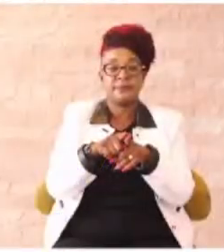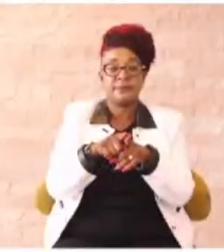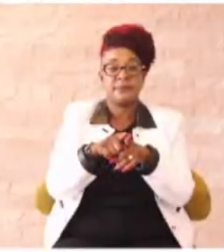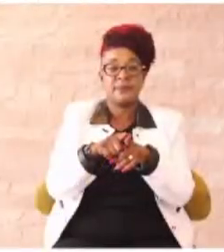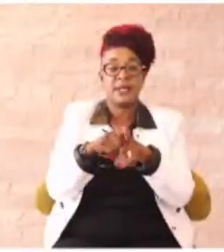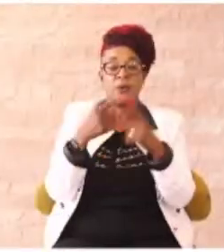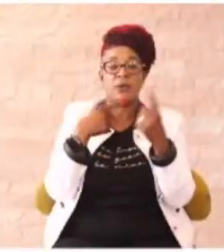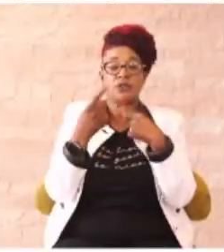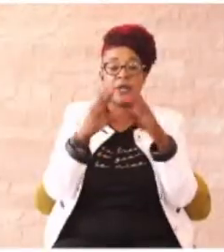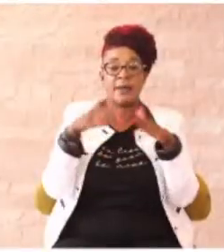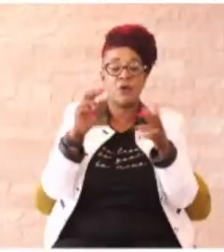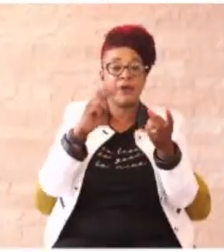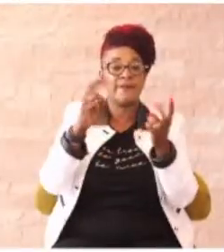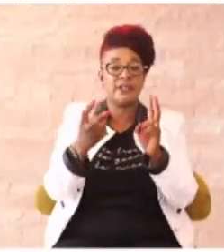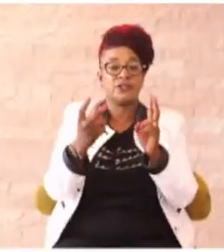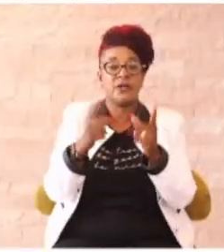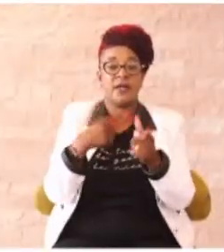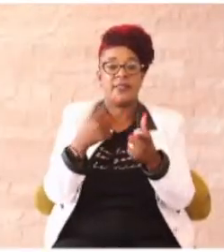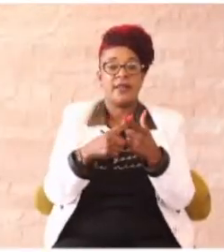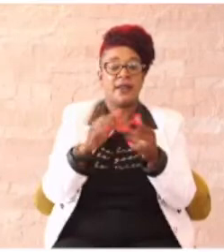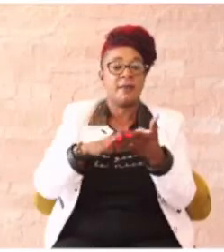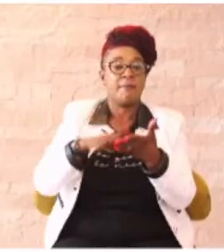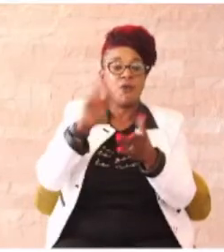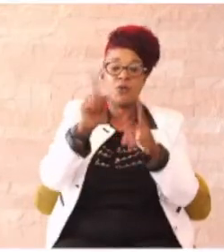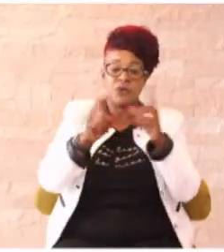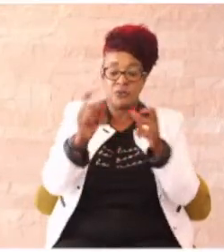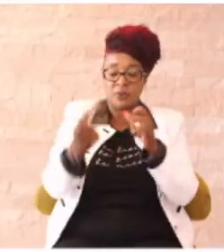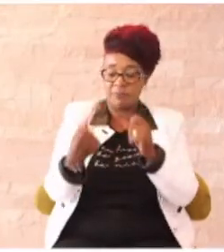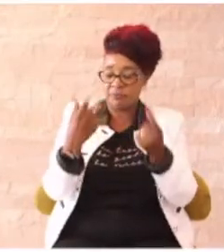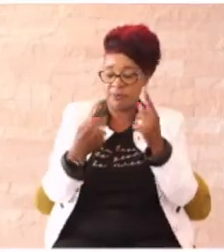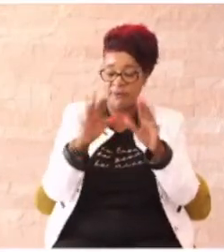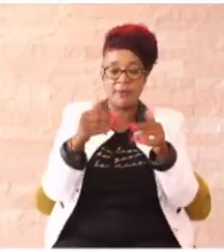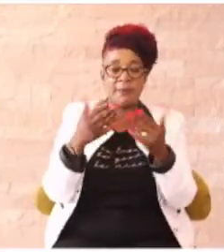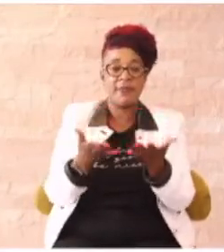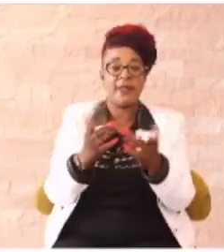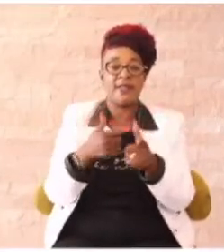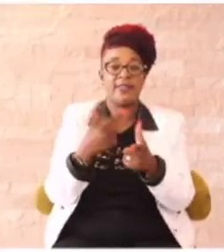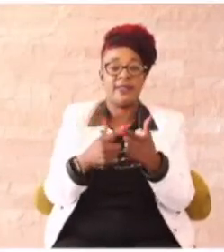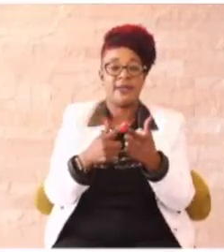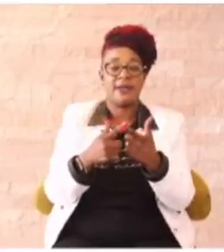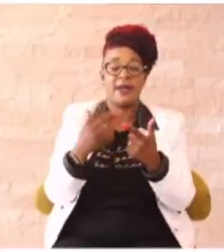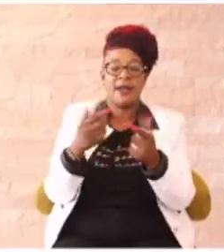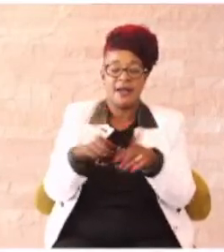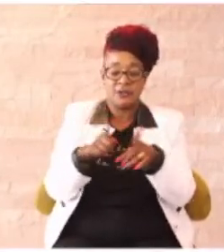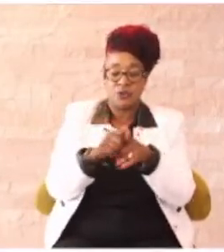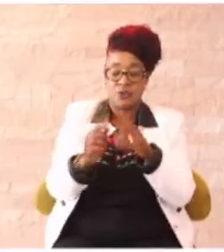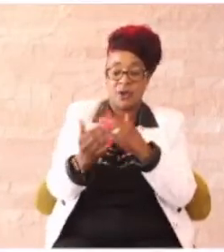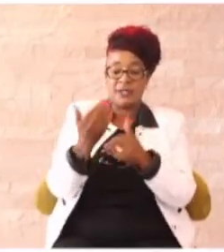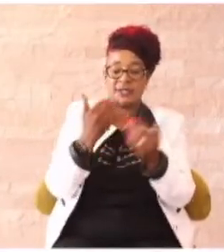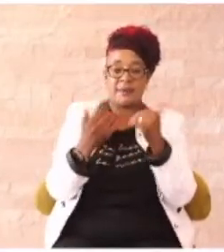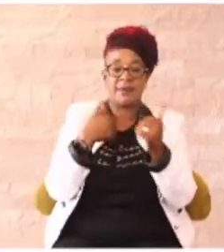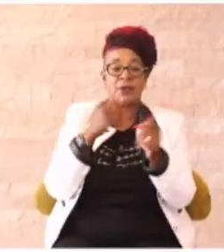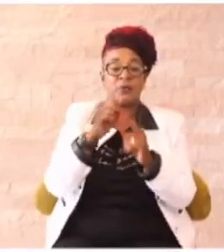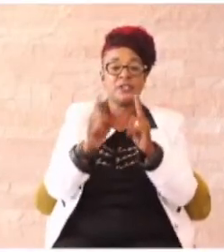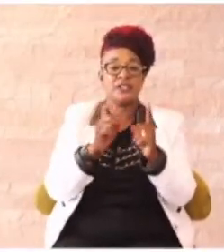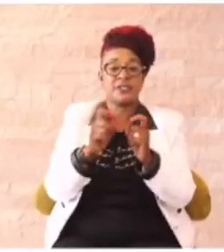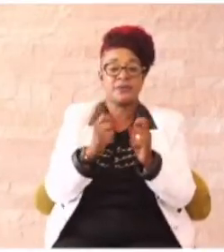talk about inflation, and then more questions will arise from there, and it will be more likely you asking me questions. All